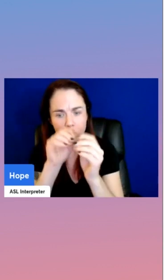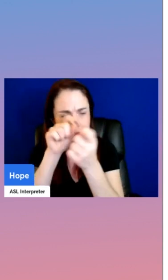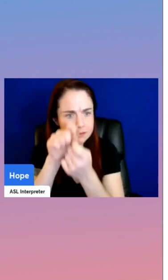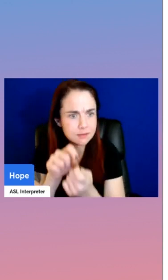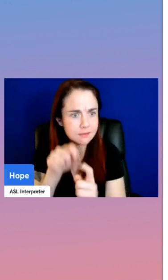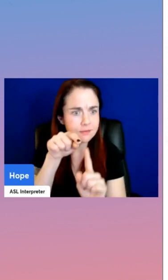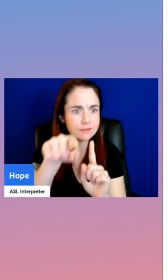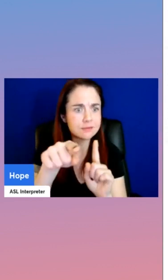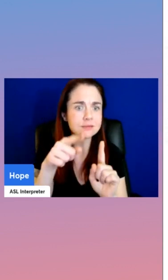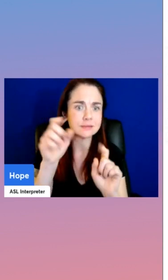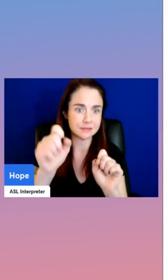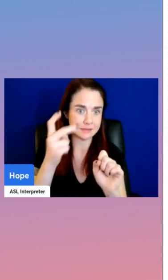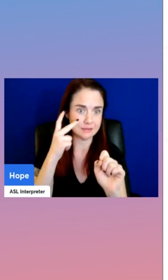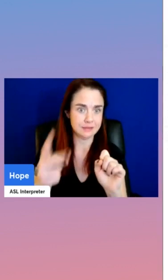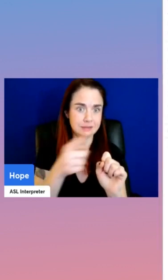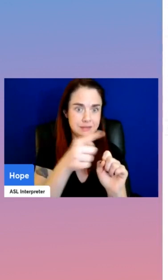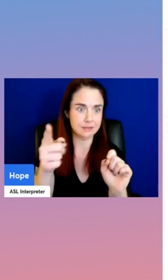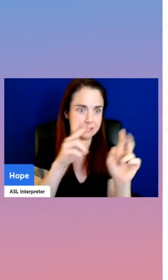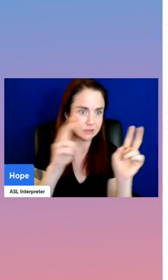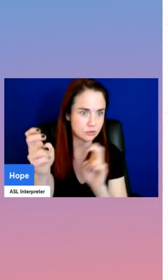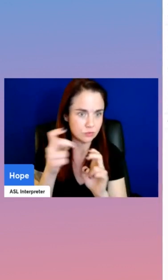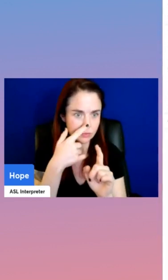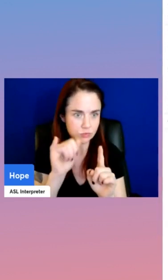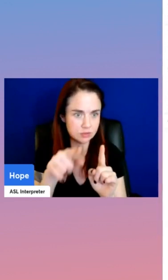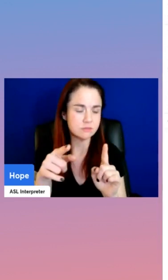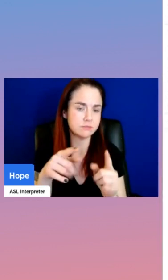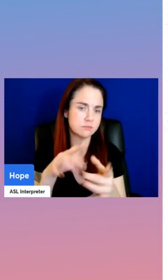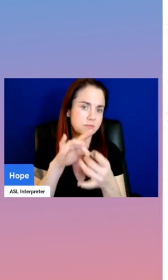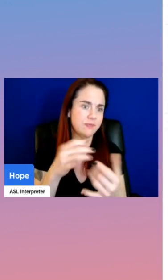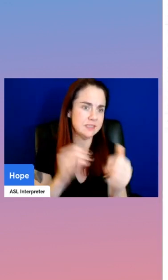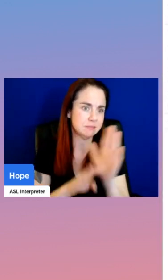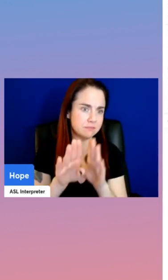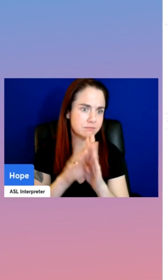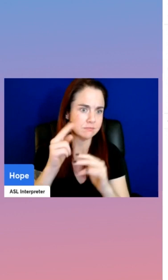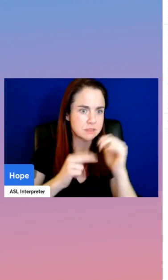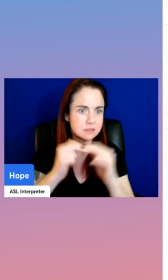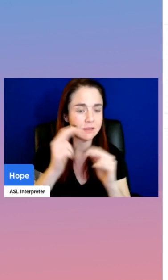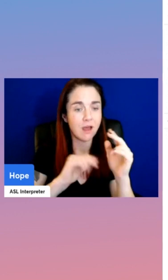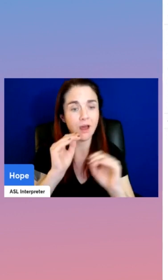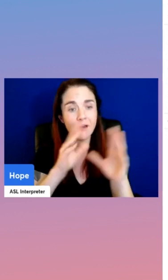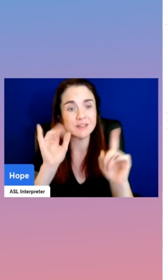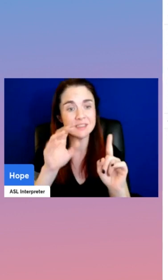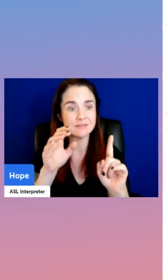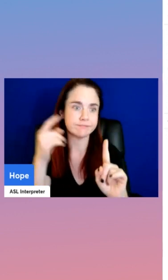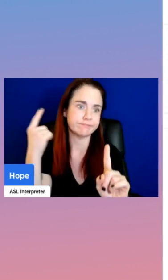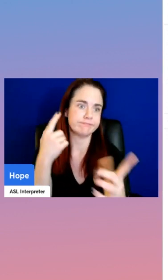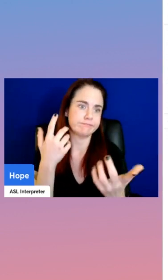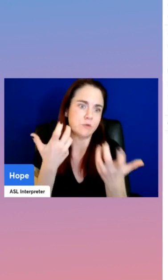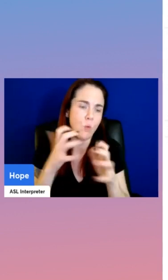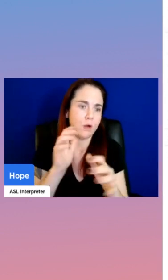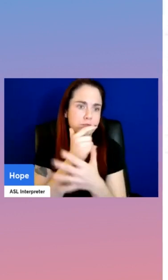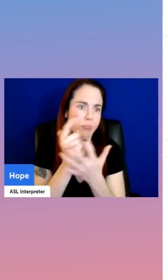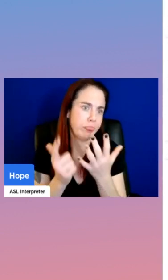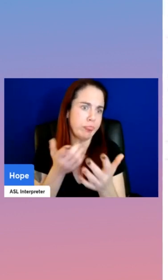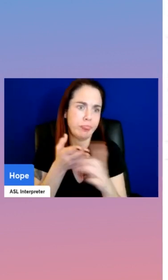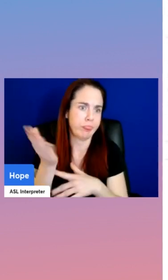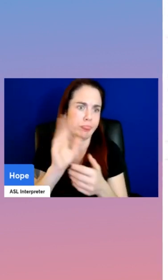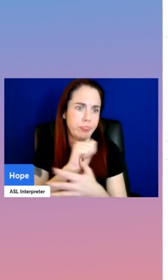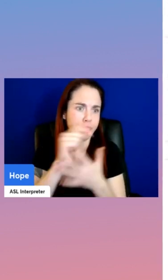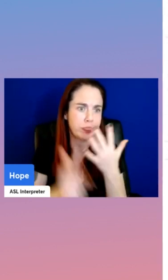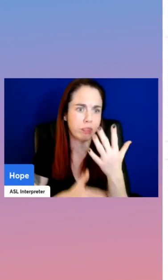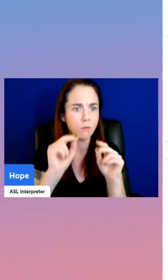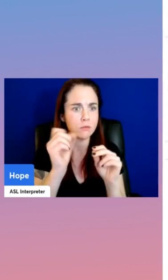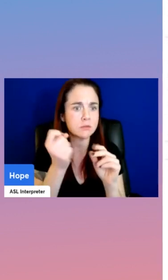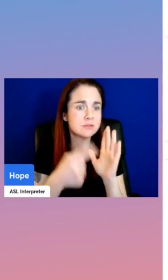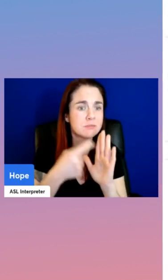see the issues with this build. So obviously the objective is not to go through all of these. Sometimes, for example, you